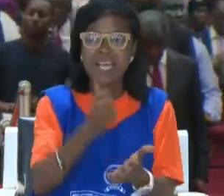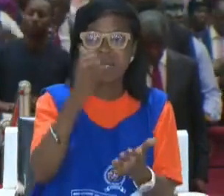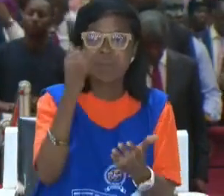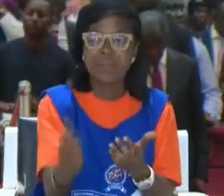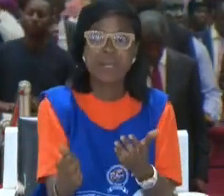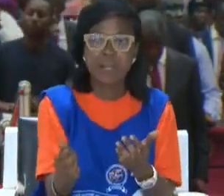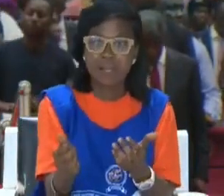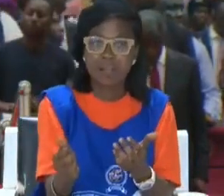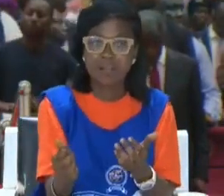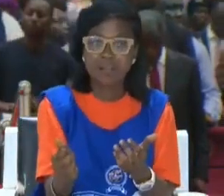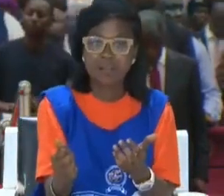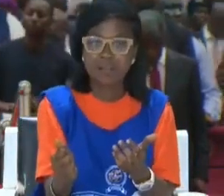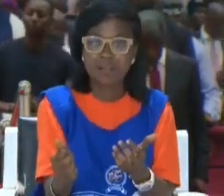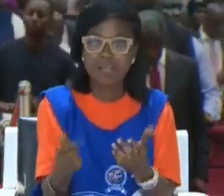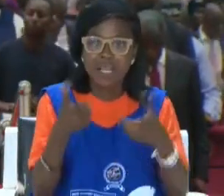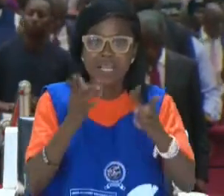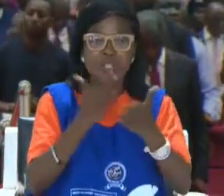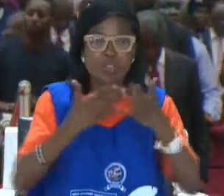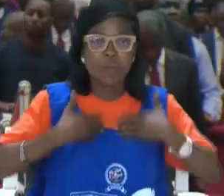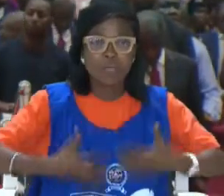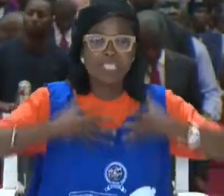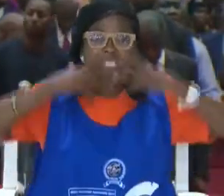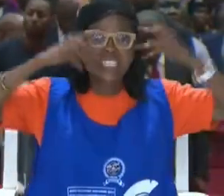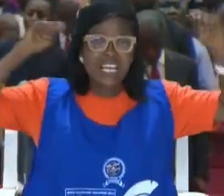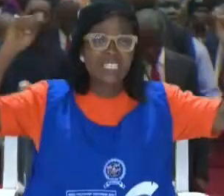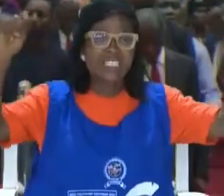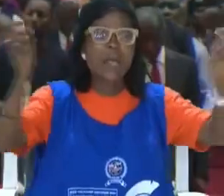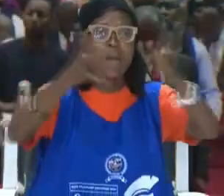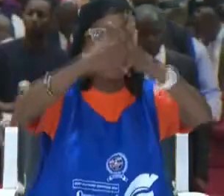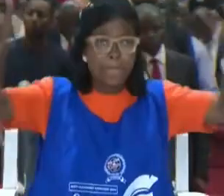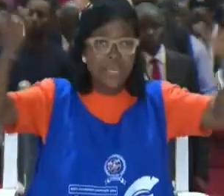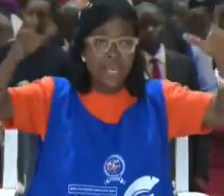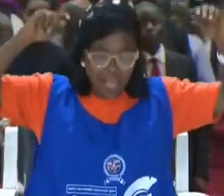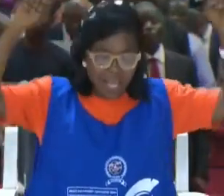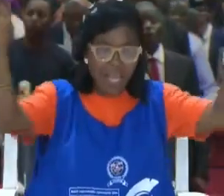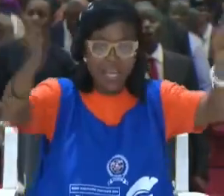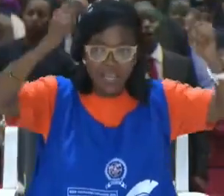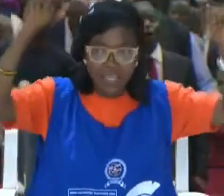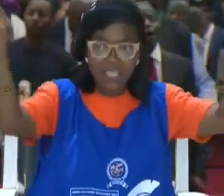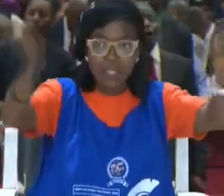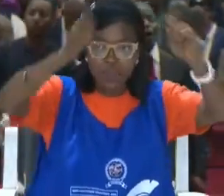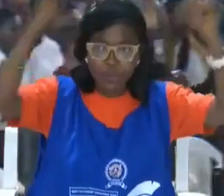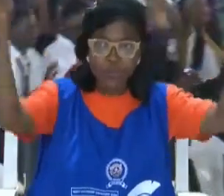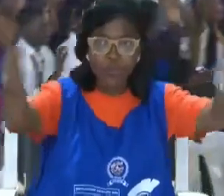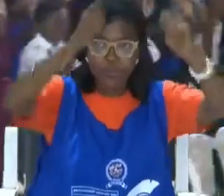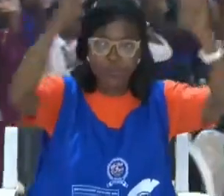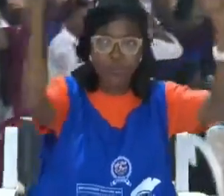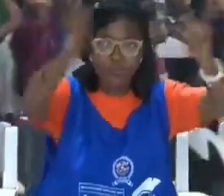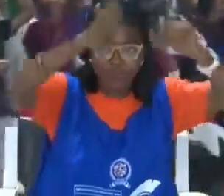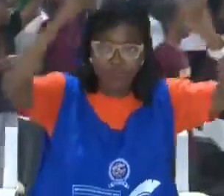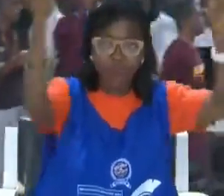Amen. Well, let somebody now shout the biggest hallelujah you have ever shouted.